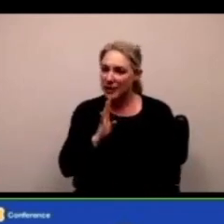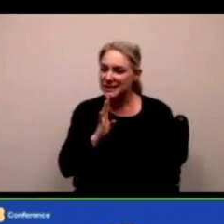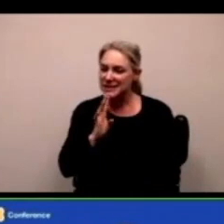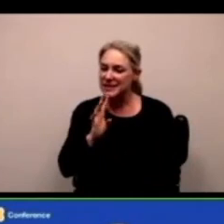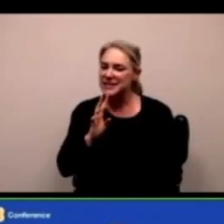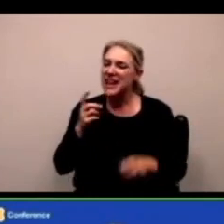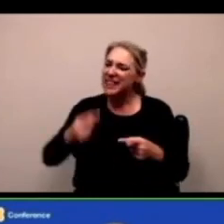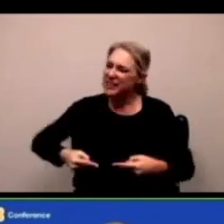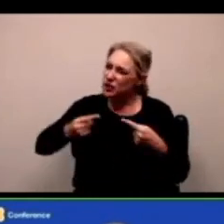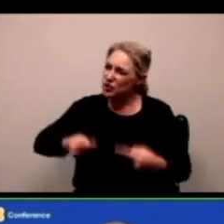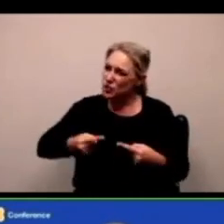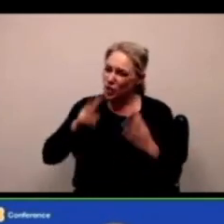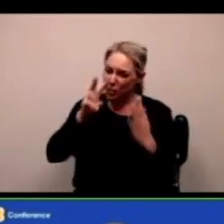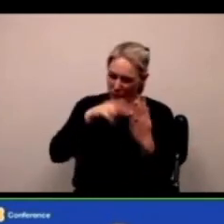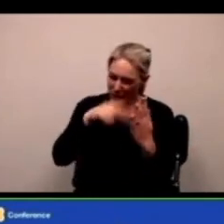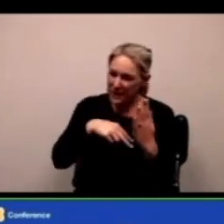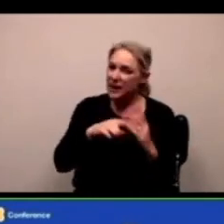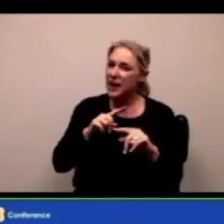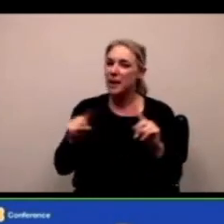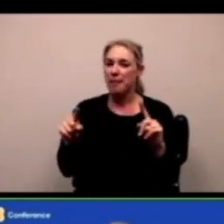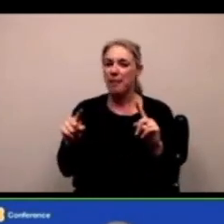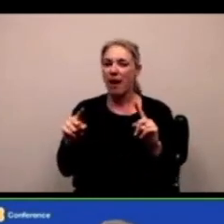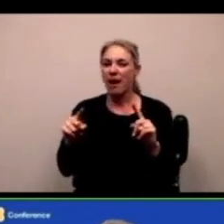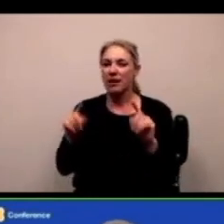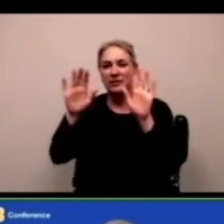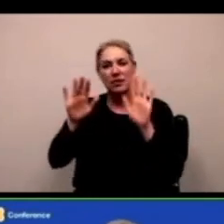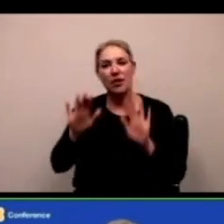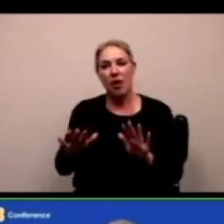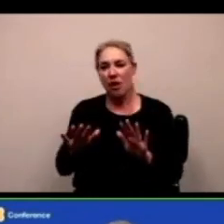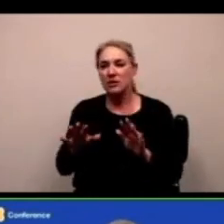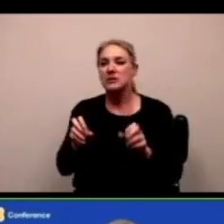a great platform for expression.